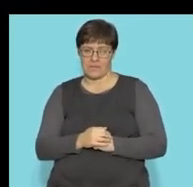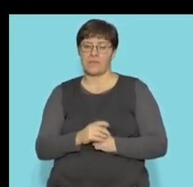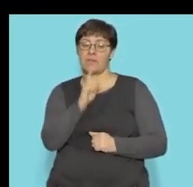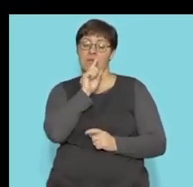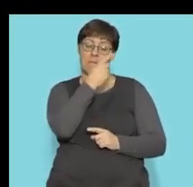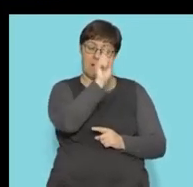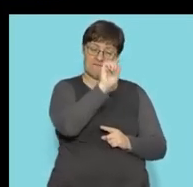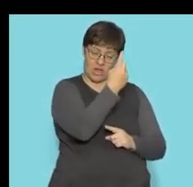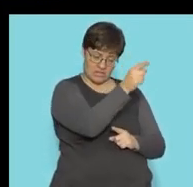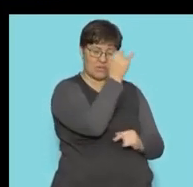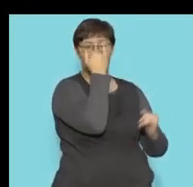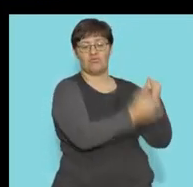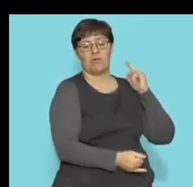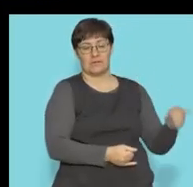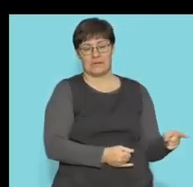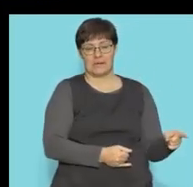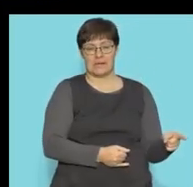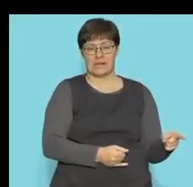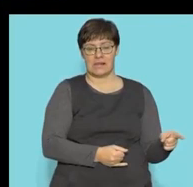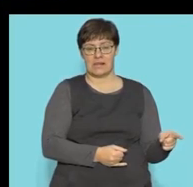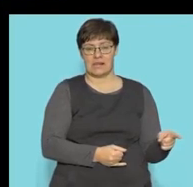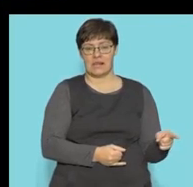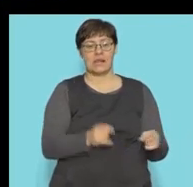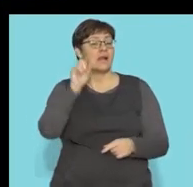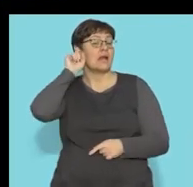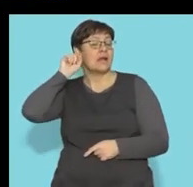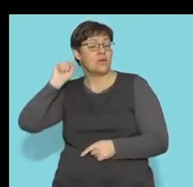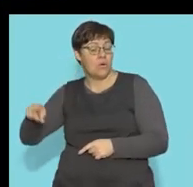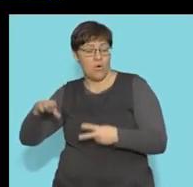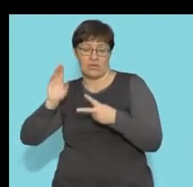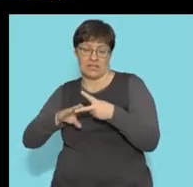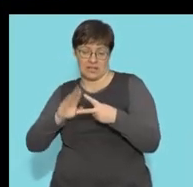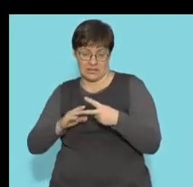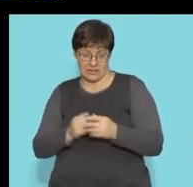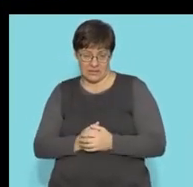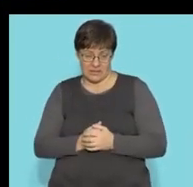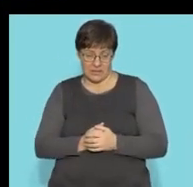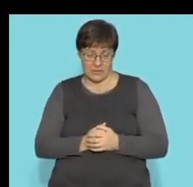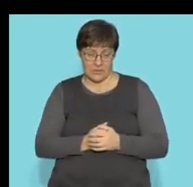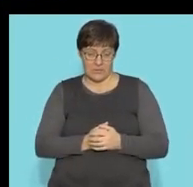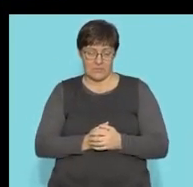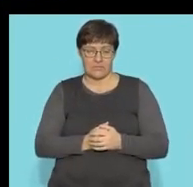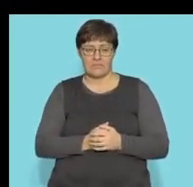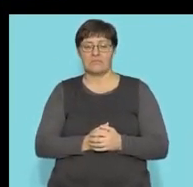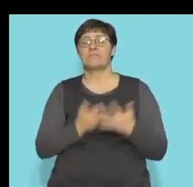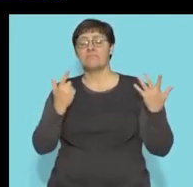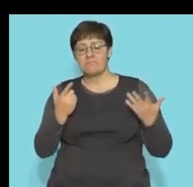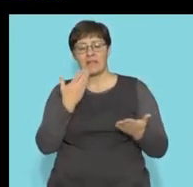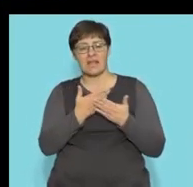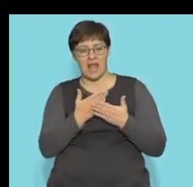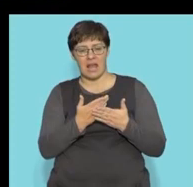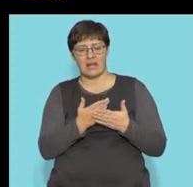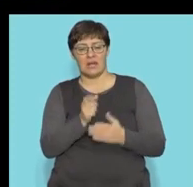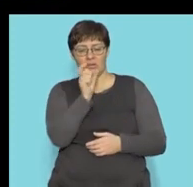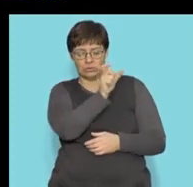first one and it's incorrect, and they will ignore my second option. So it can consist of two